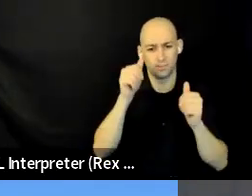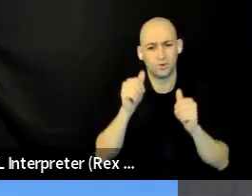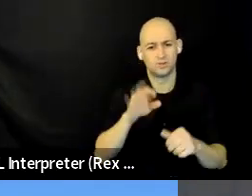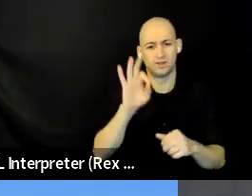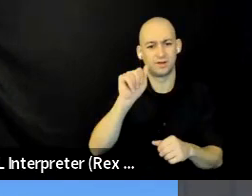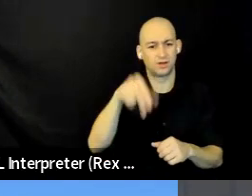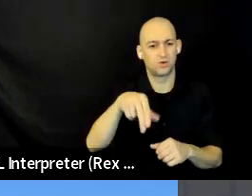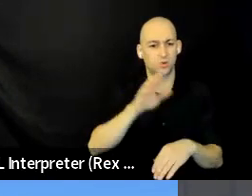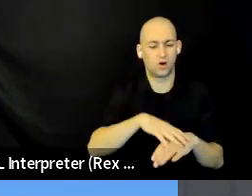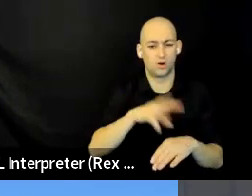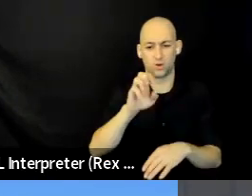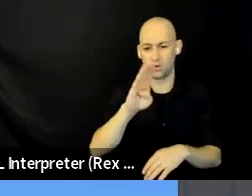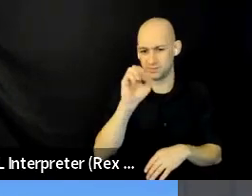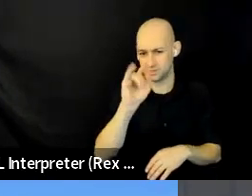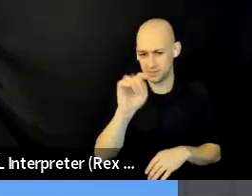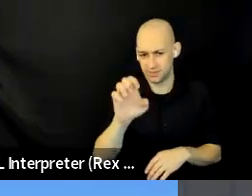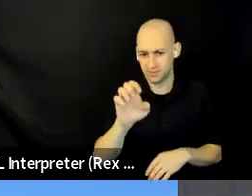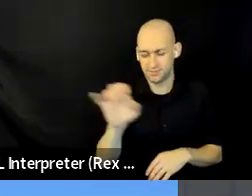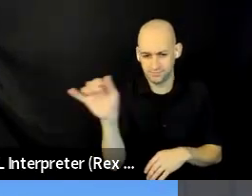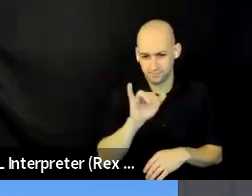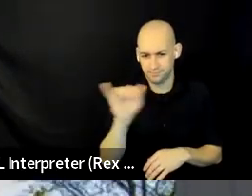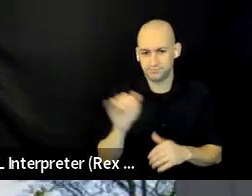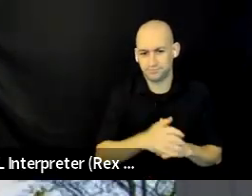on our website as well. Next slide.